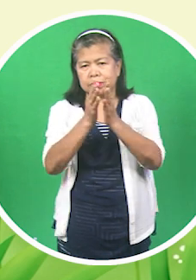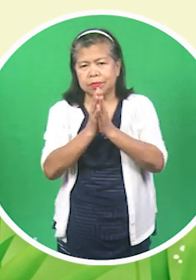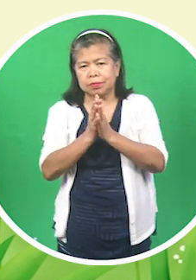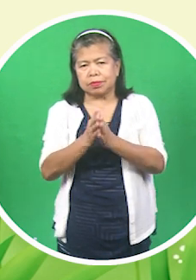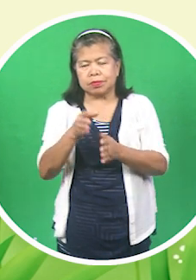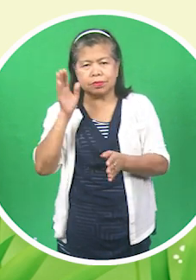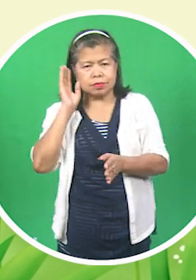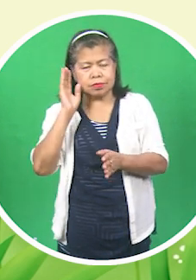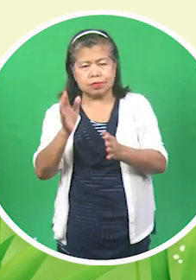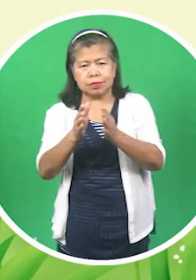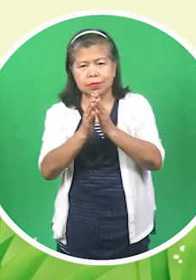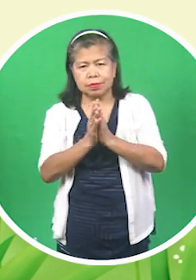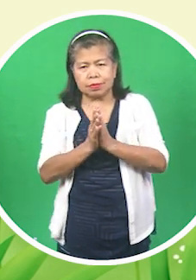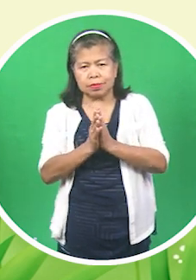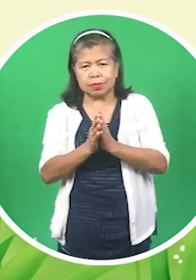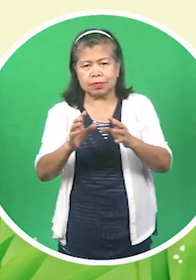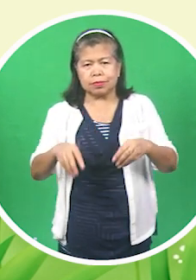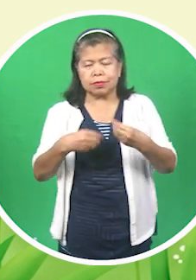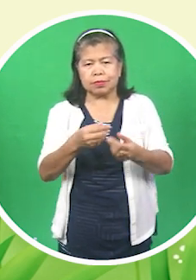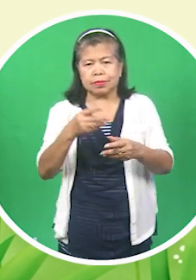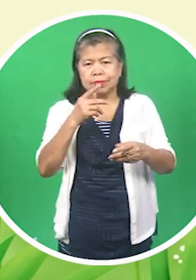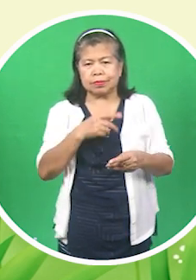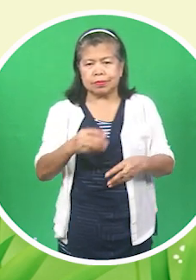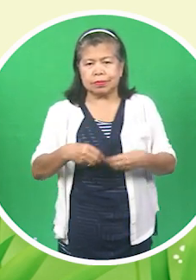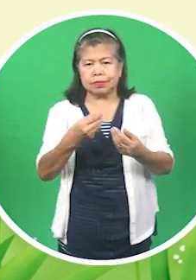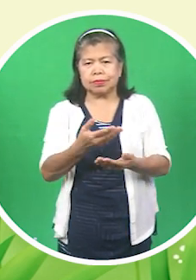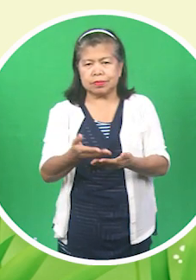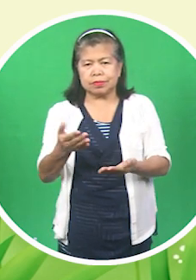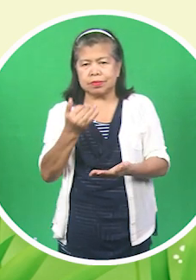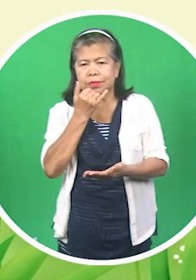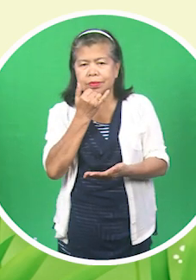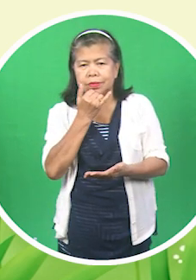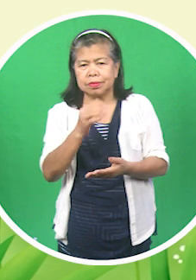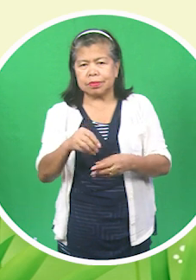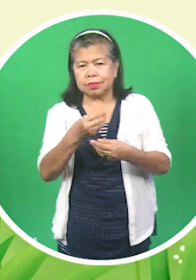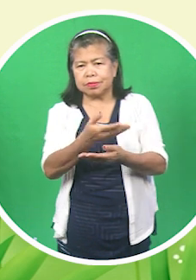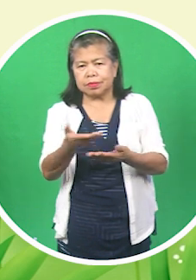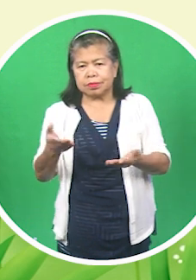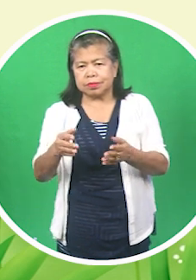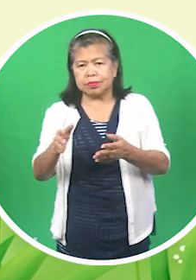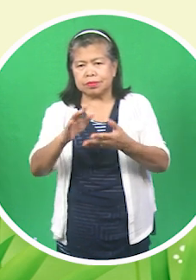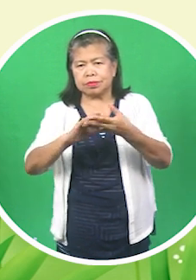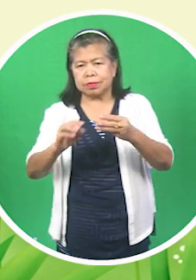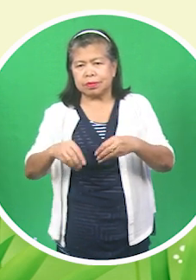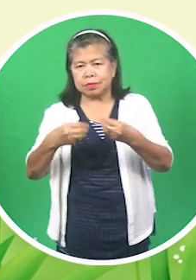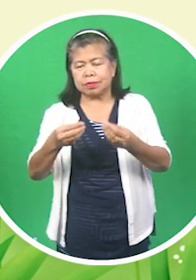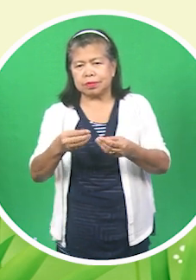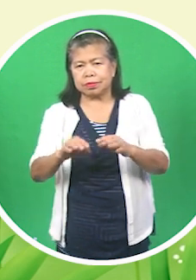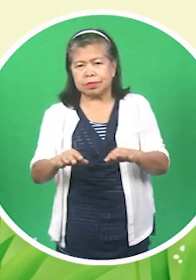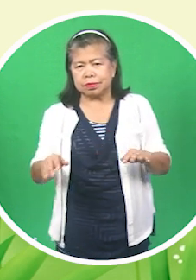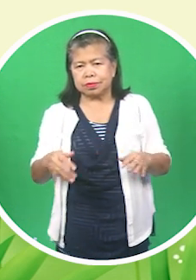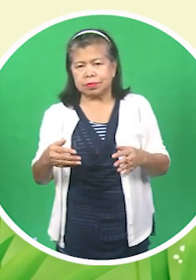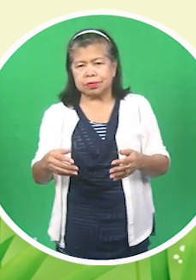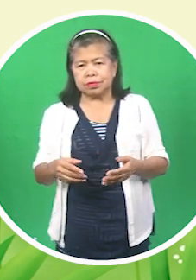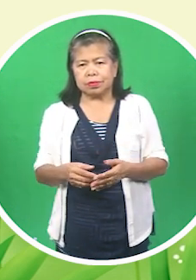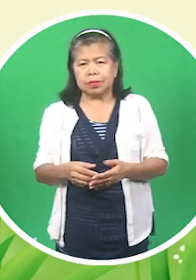do you ask permission to have it? Remember, kids, that it is wrong to get the things of others